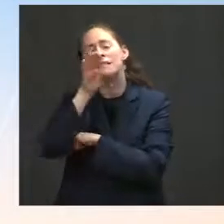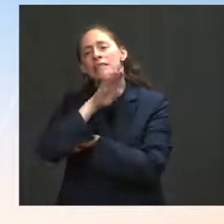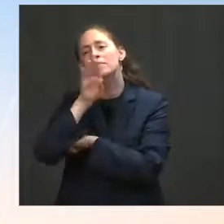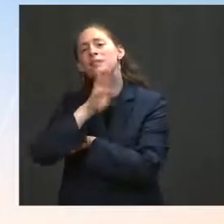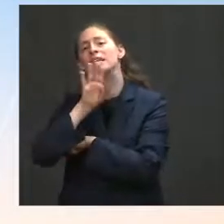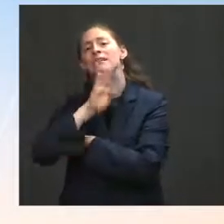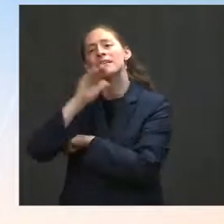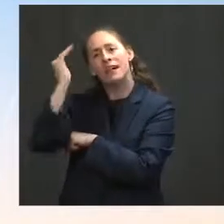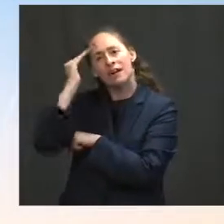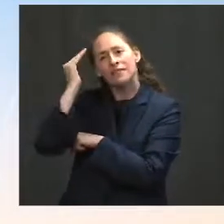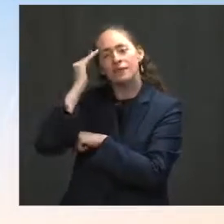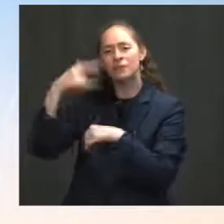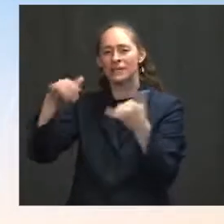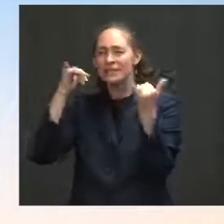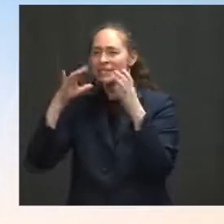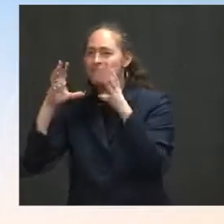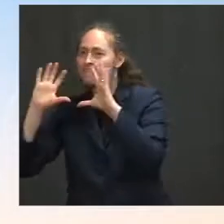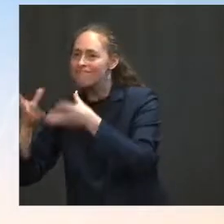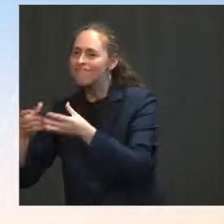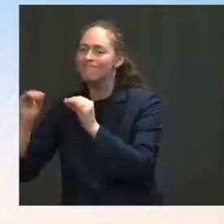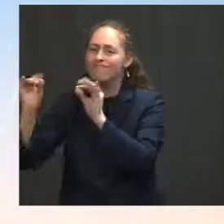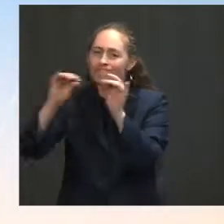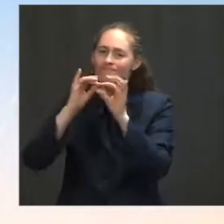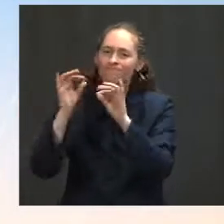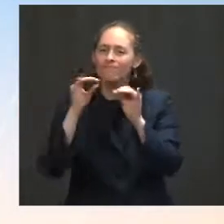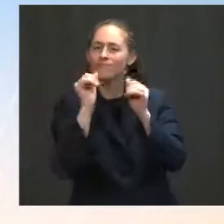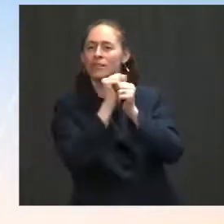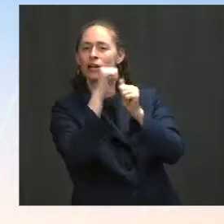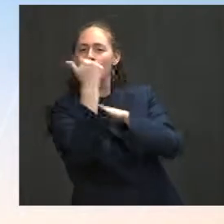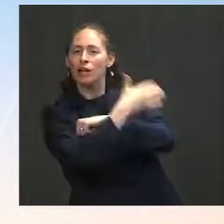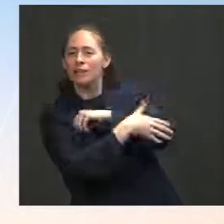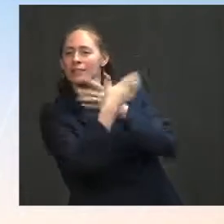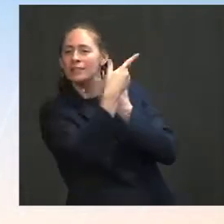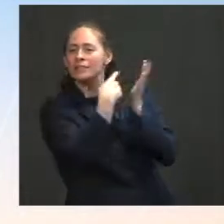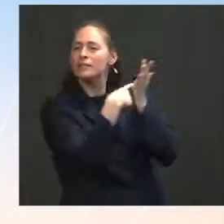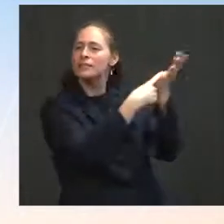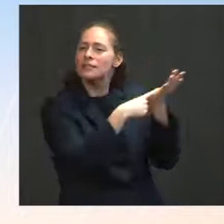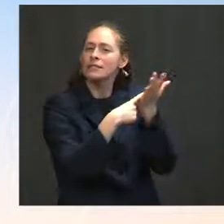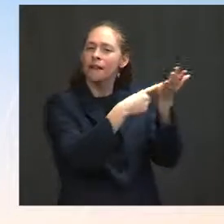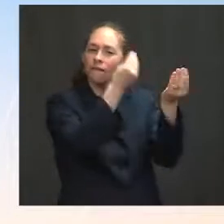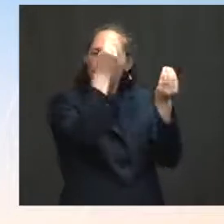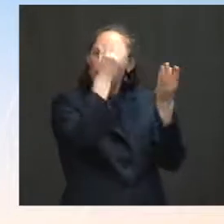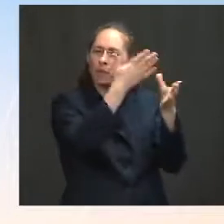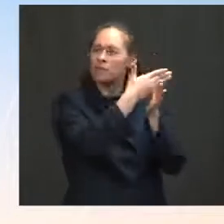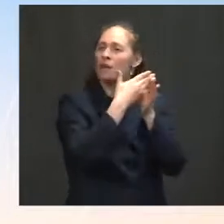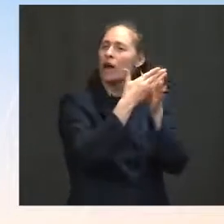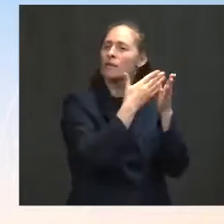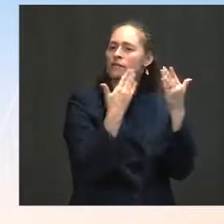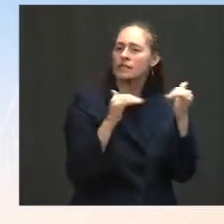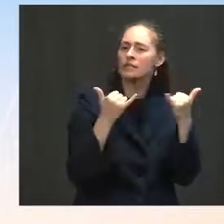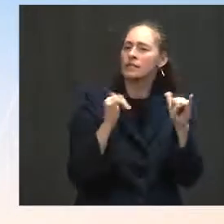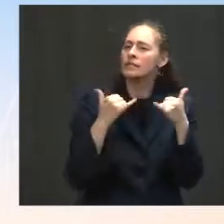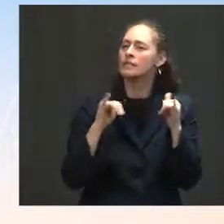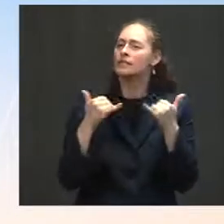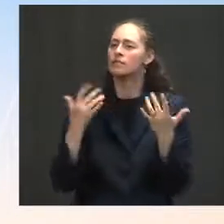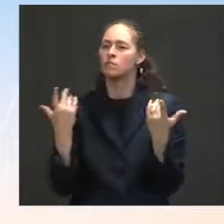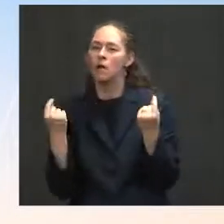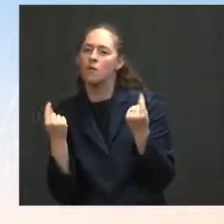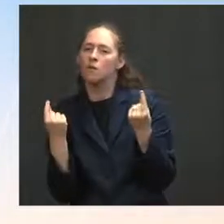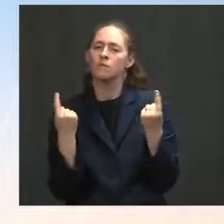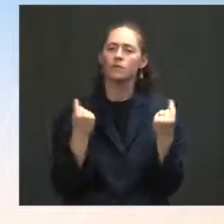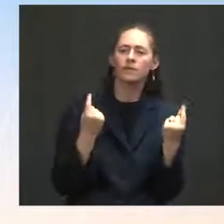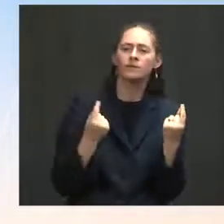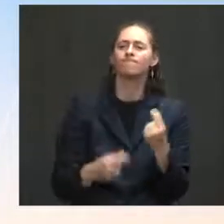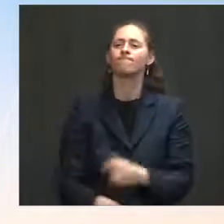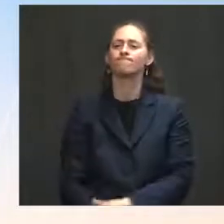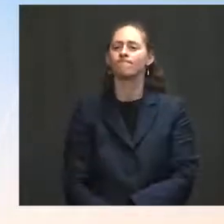groups with countries so that we can communicate about and share information about what the criteria will be for easing these travel restrictions.